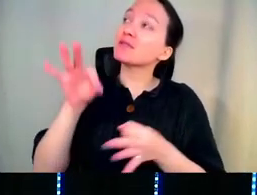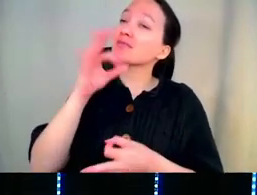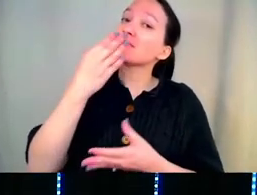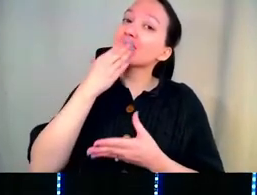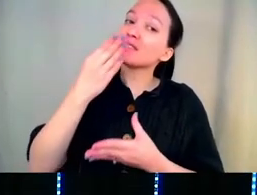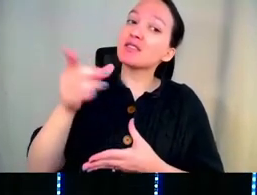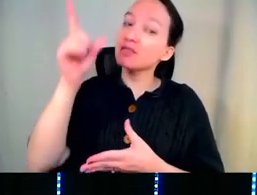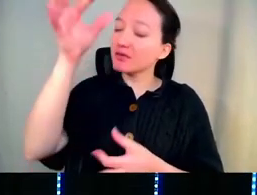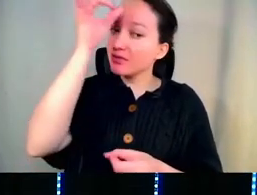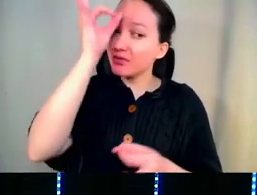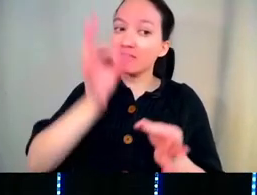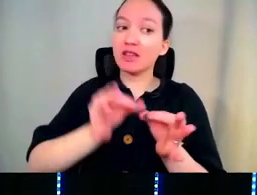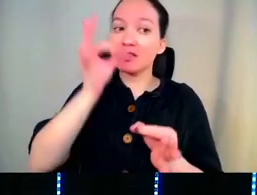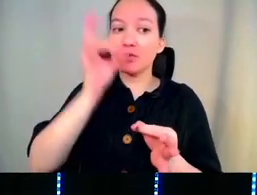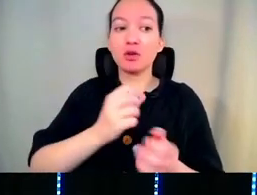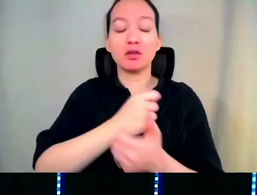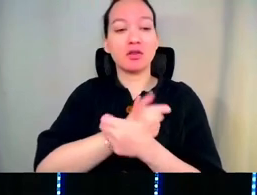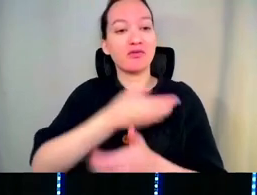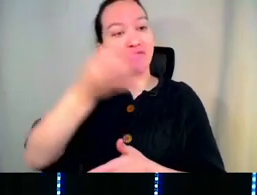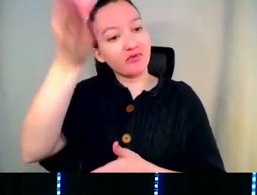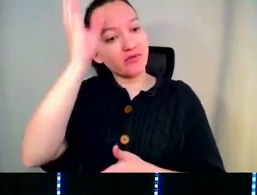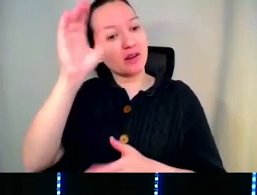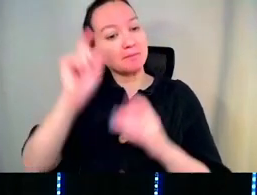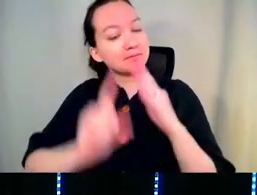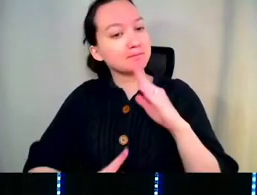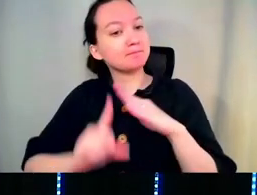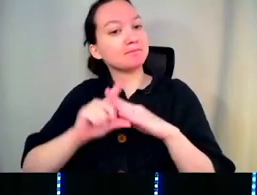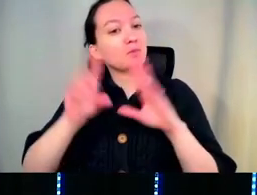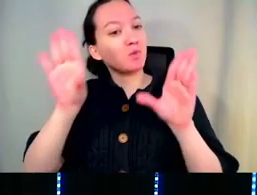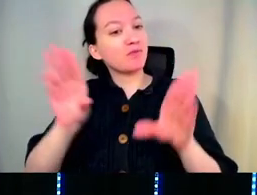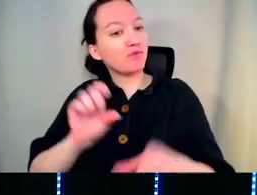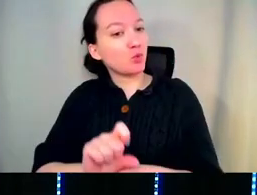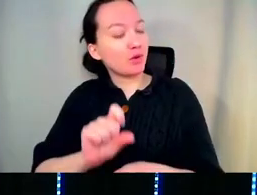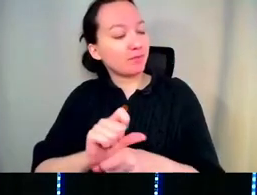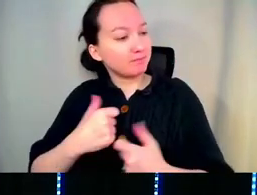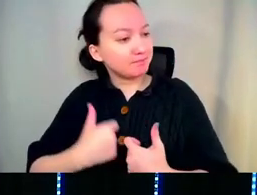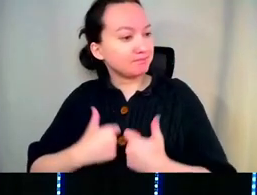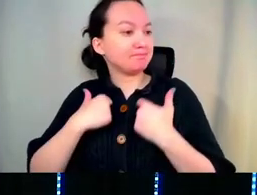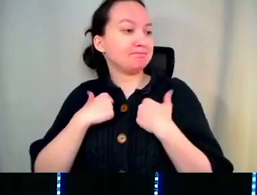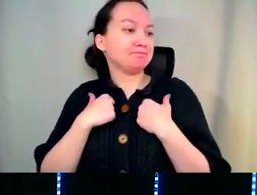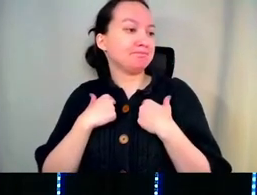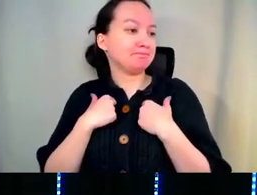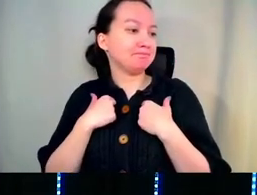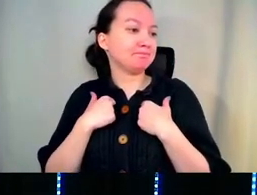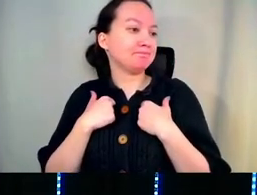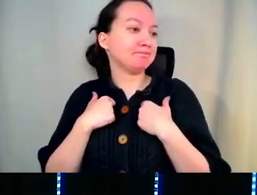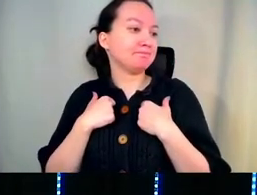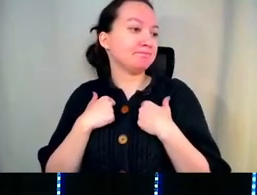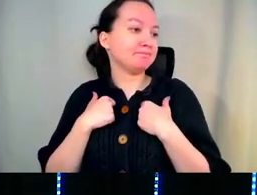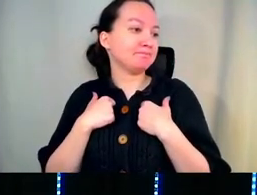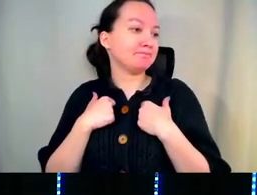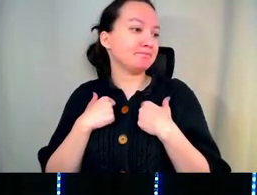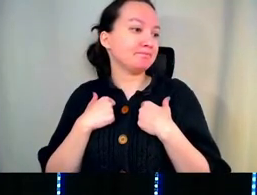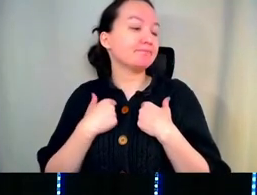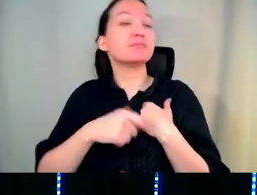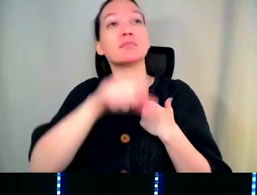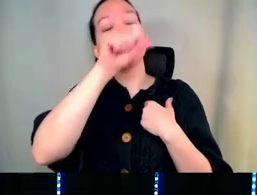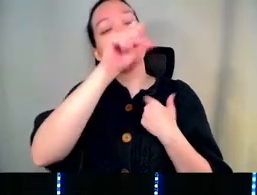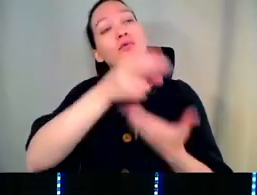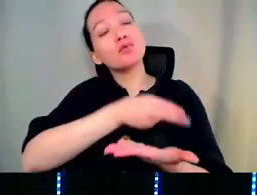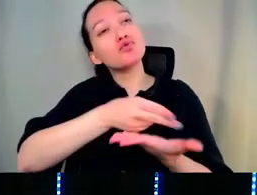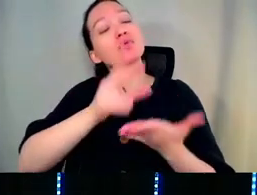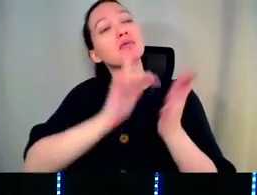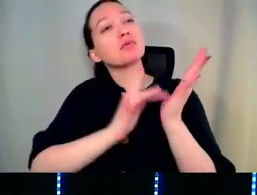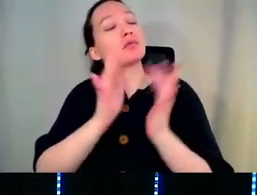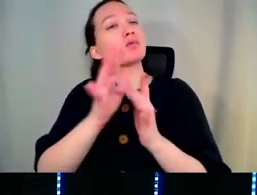faithful, loving God who is able to come in and do incredible things in our life. God, I love the truth of the gospel